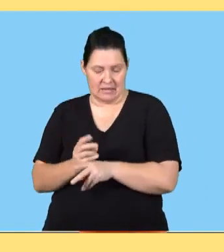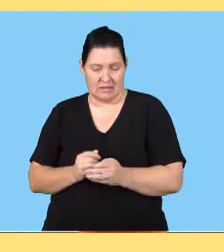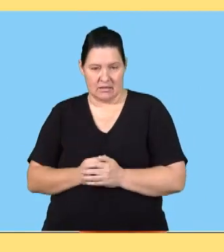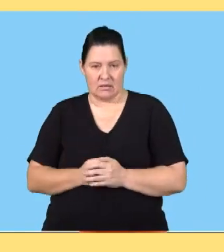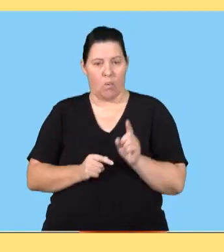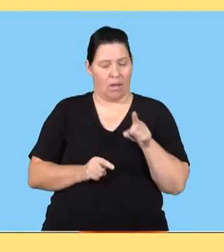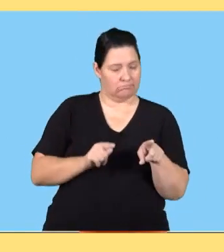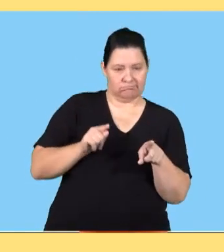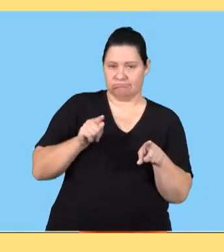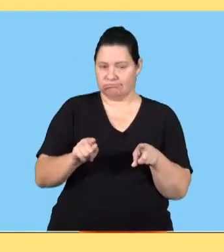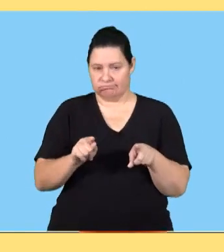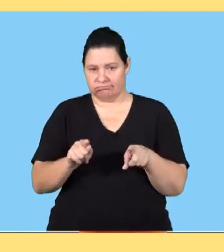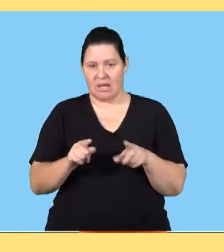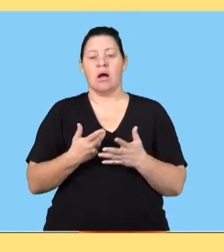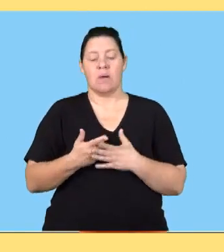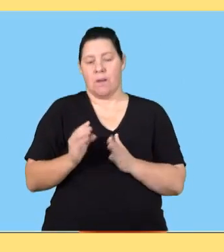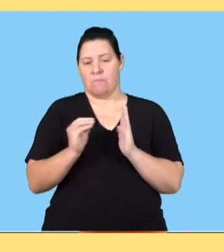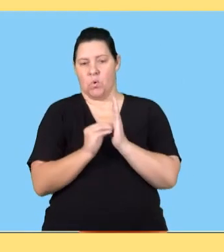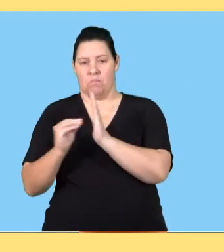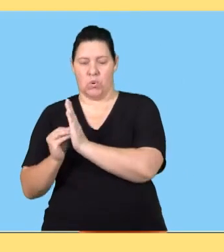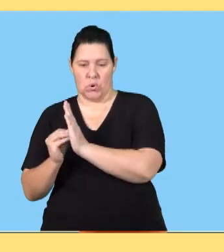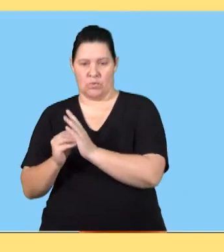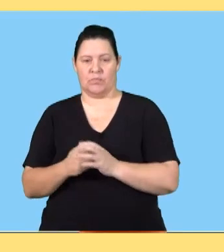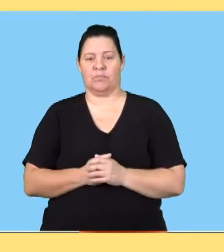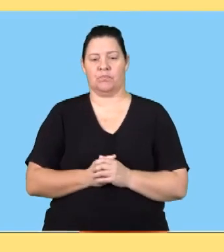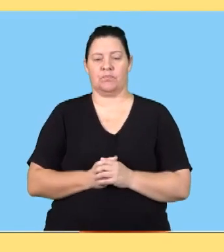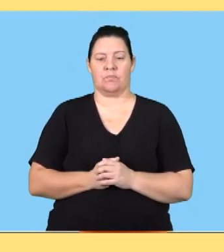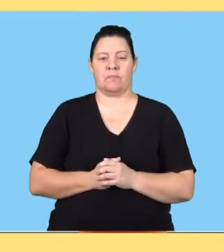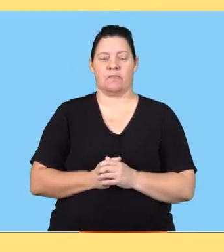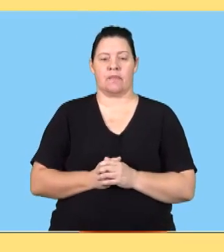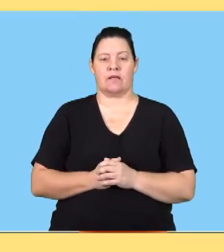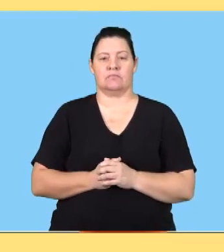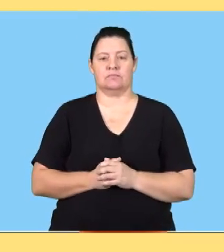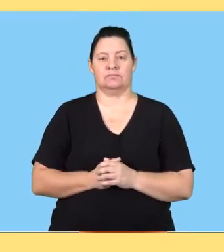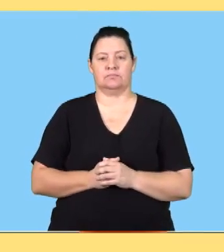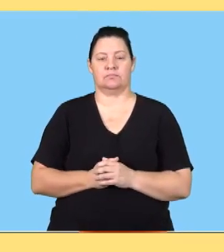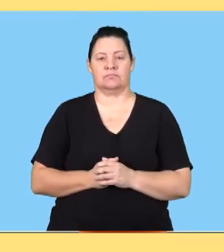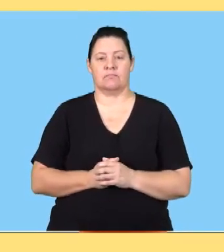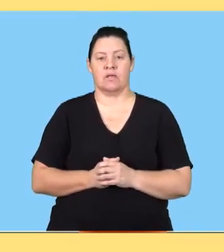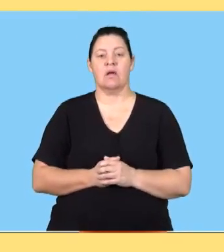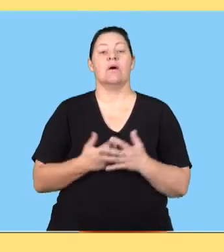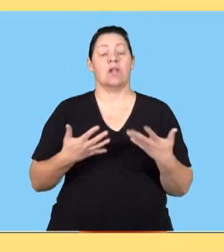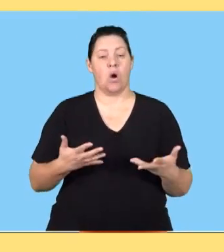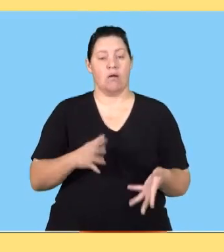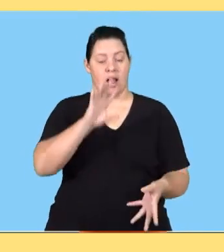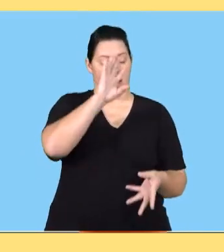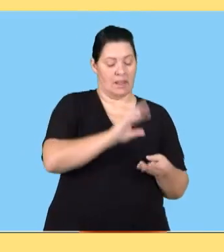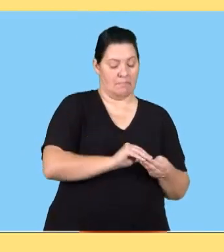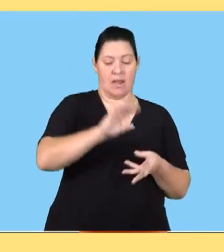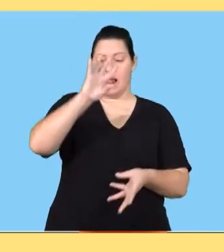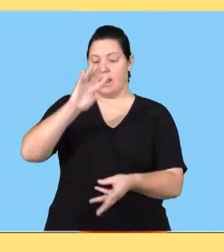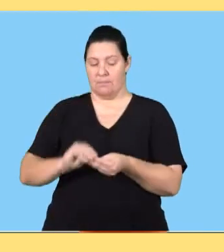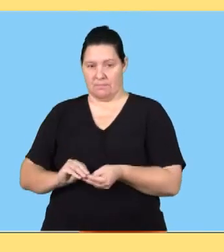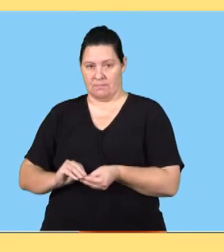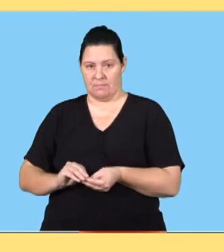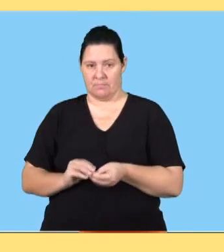And remember, it is for damaged goods, so I'm going to record it under my trading stock as well. So you quickly now have